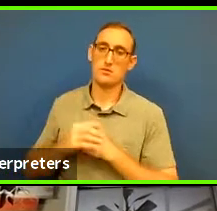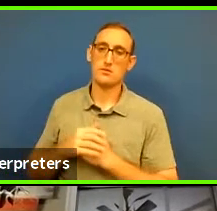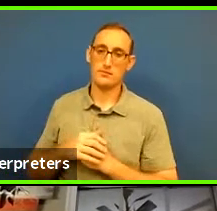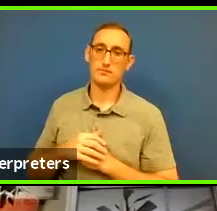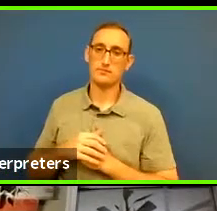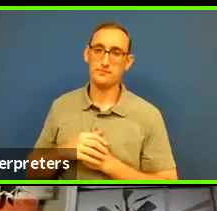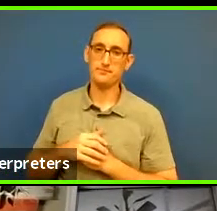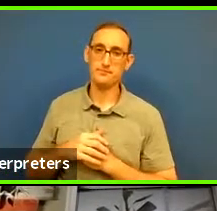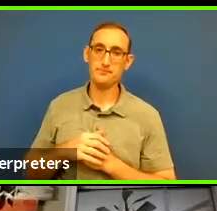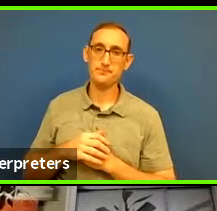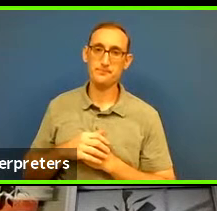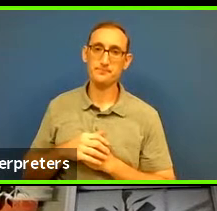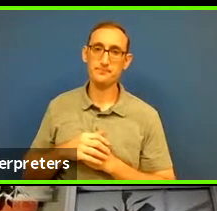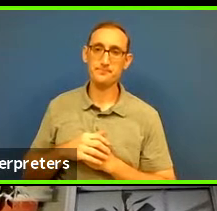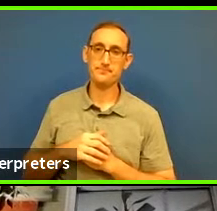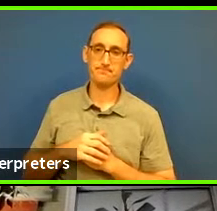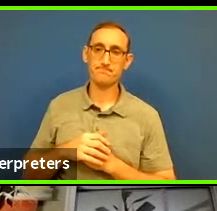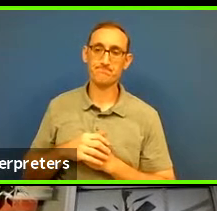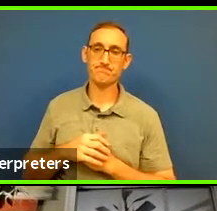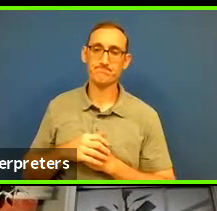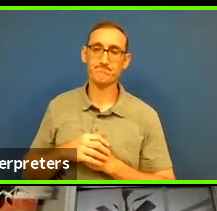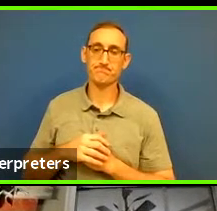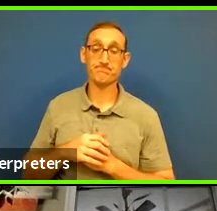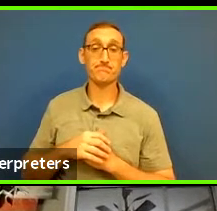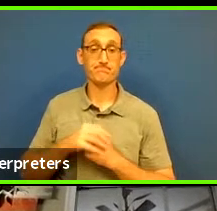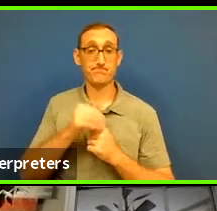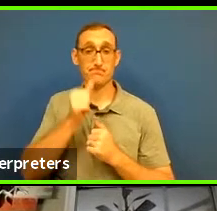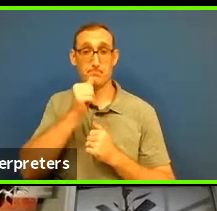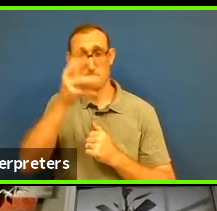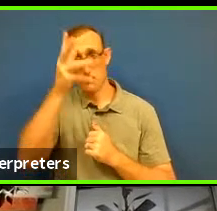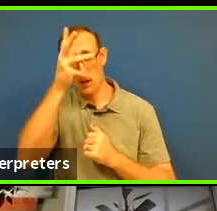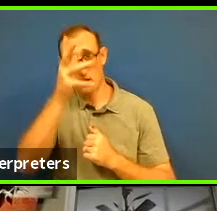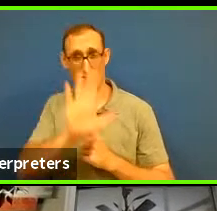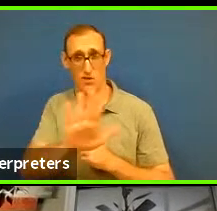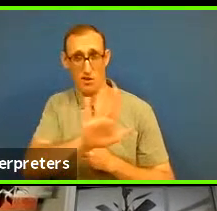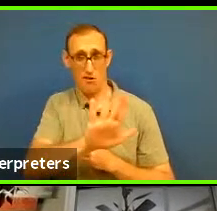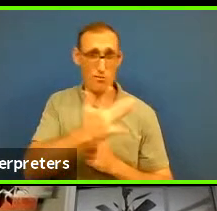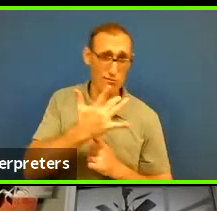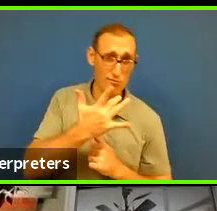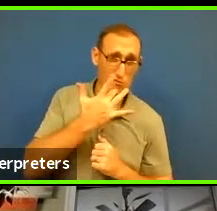the needs of parents. And I think that one thing that,